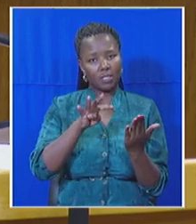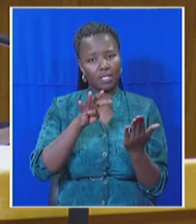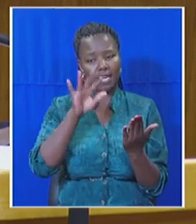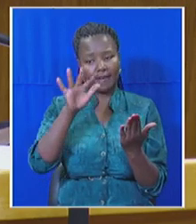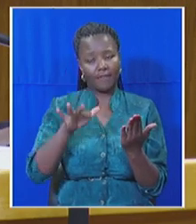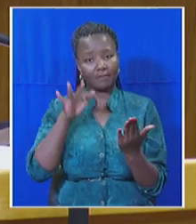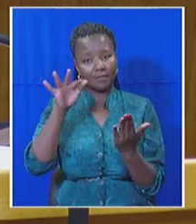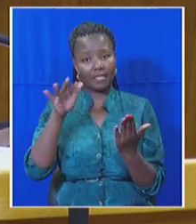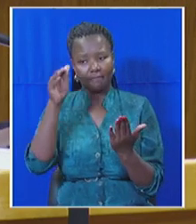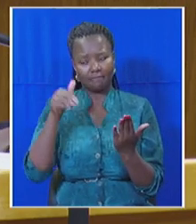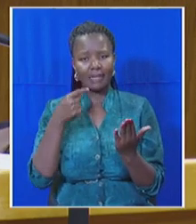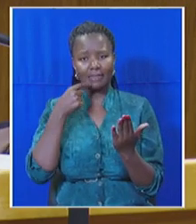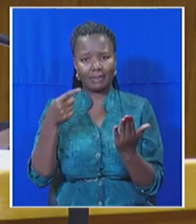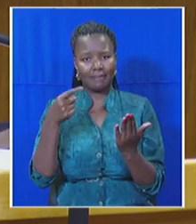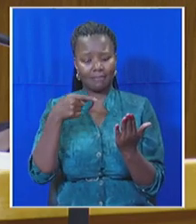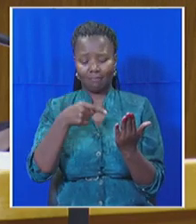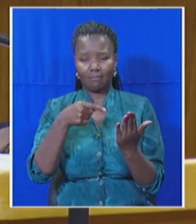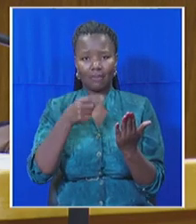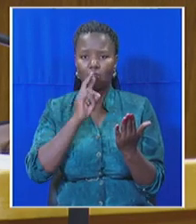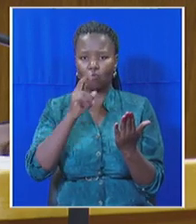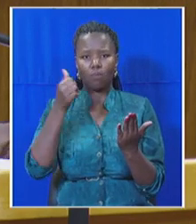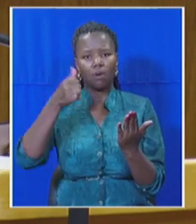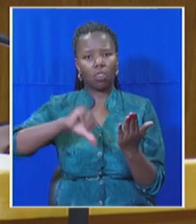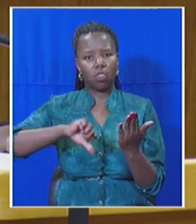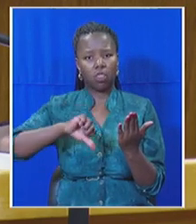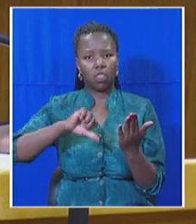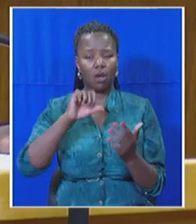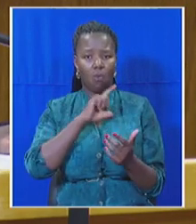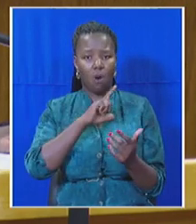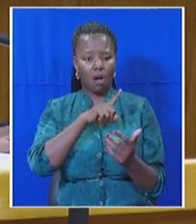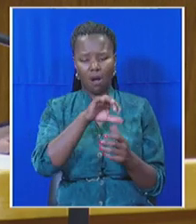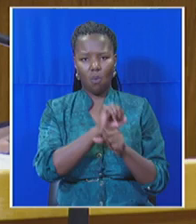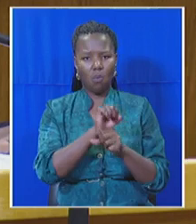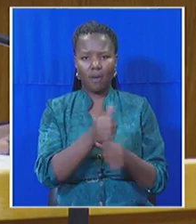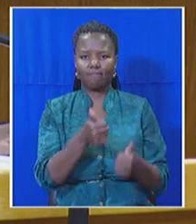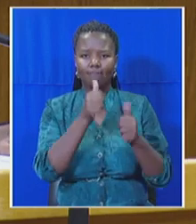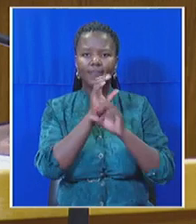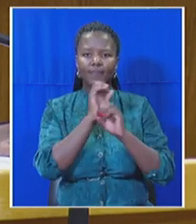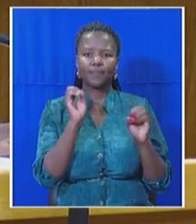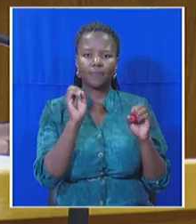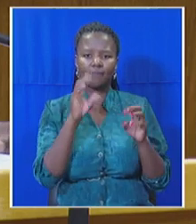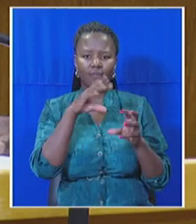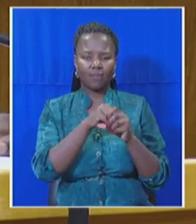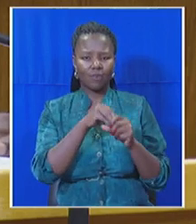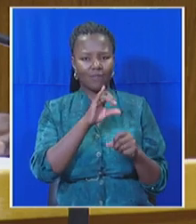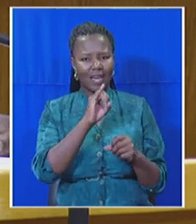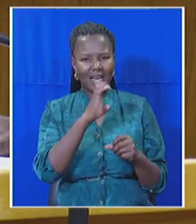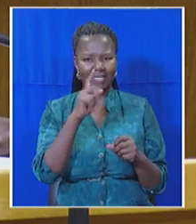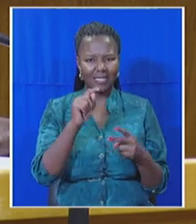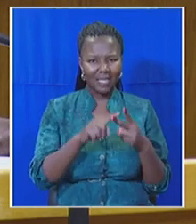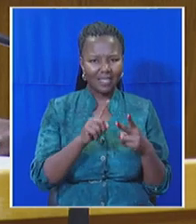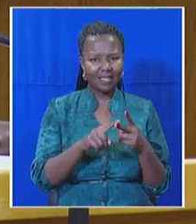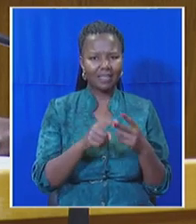audit opinion with regard to the department's performance on asset management, ICT issues, etc.,